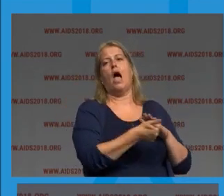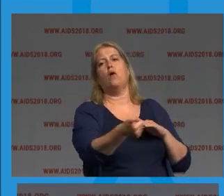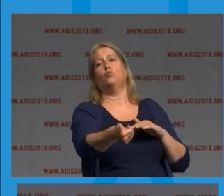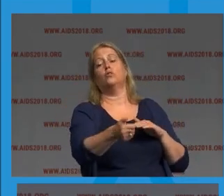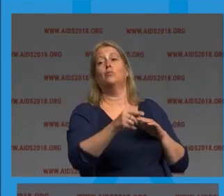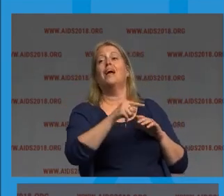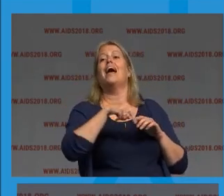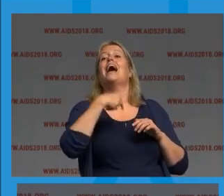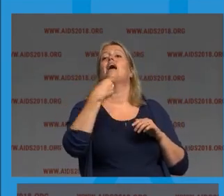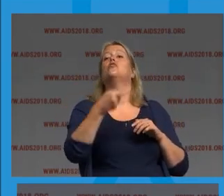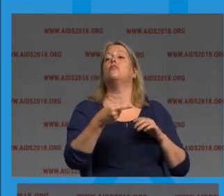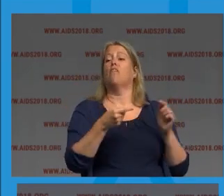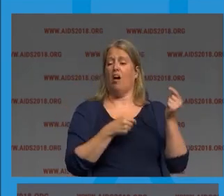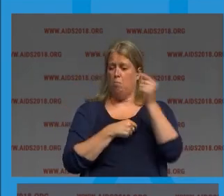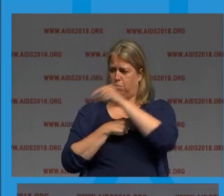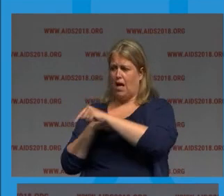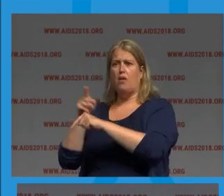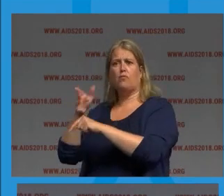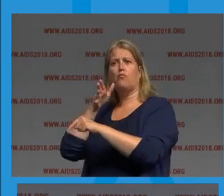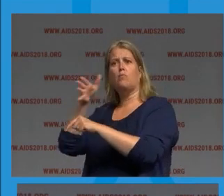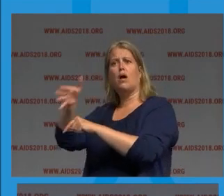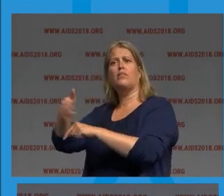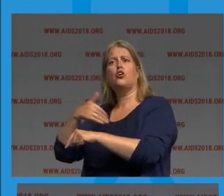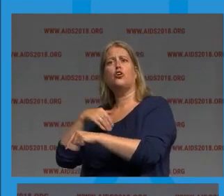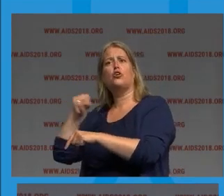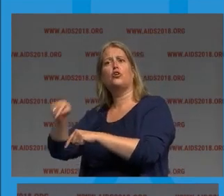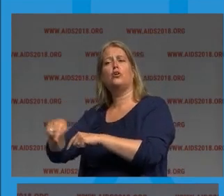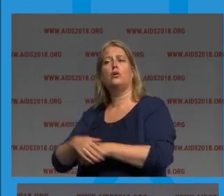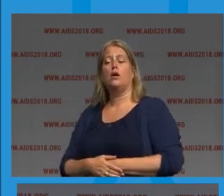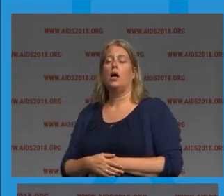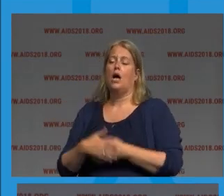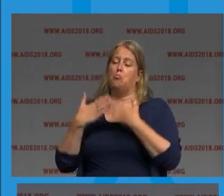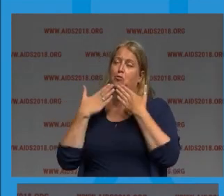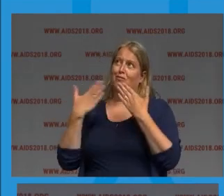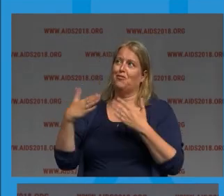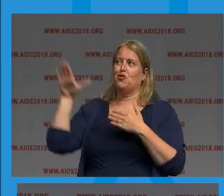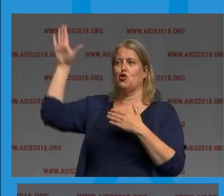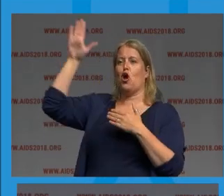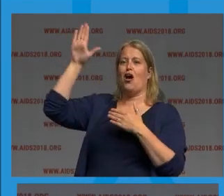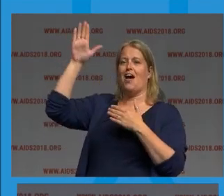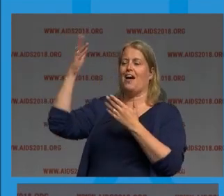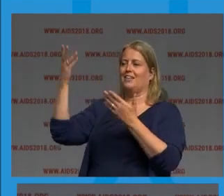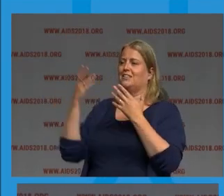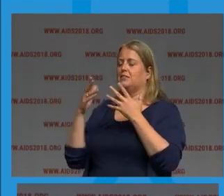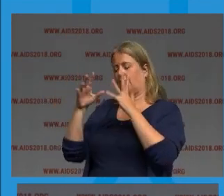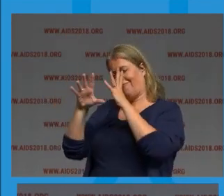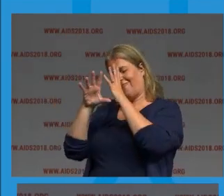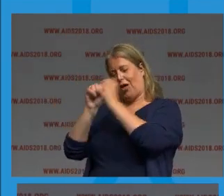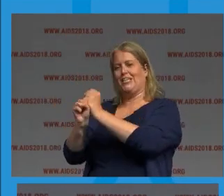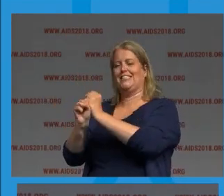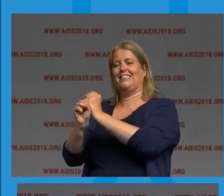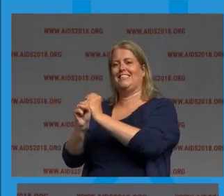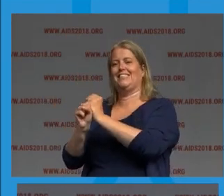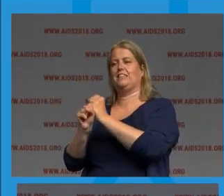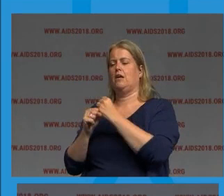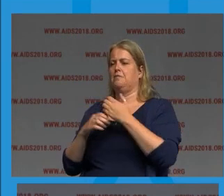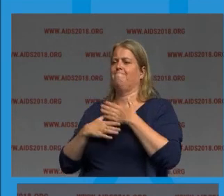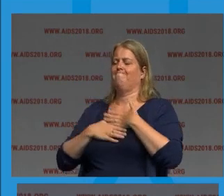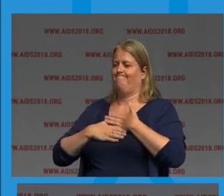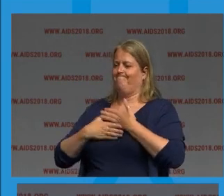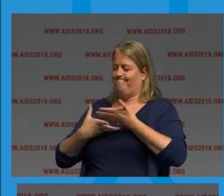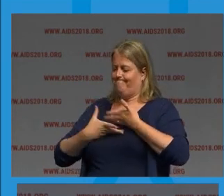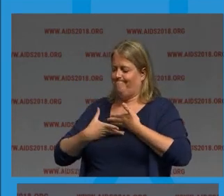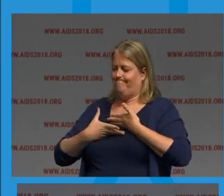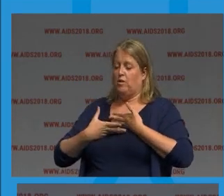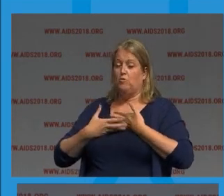back and take care of my grandmother. And I'm grateful to God that I was able to stay focused and allow myself to get